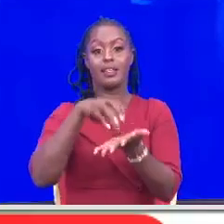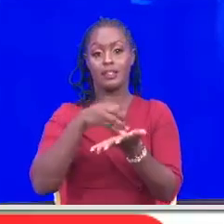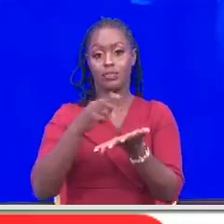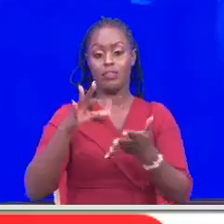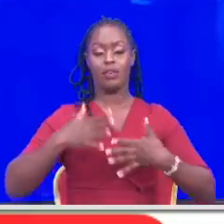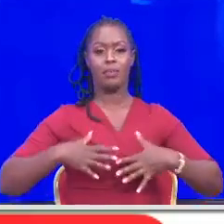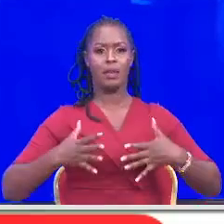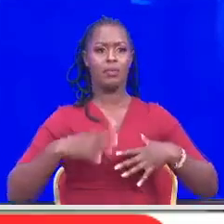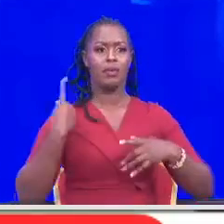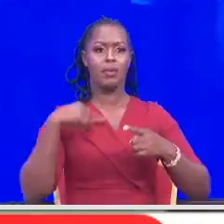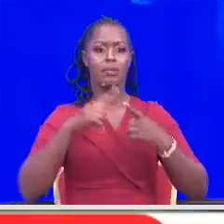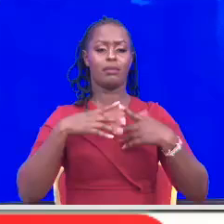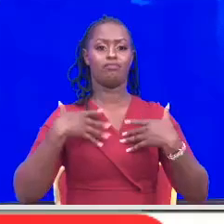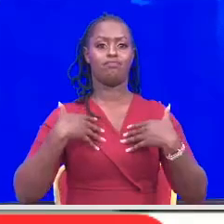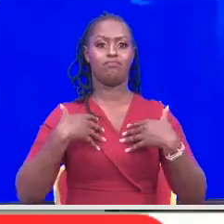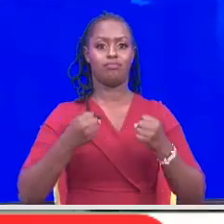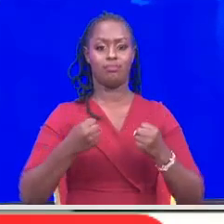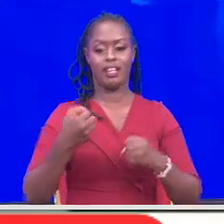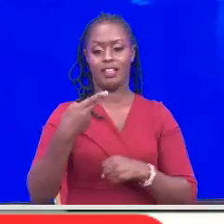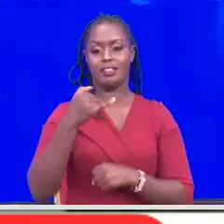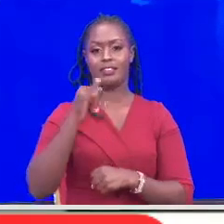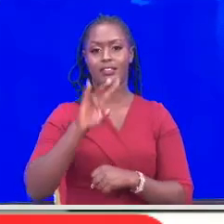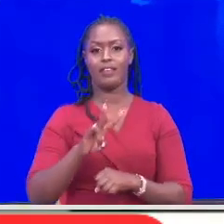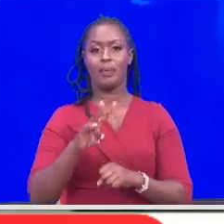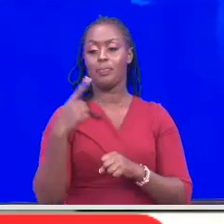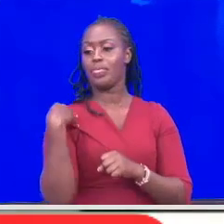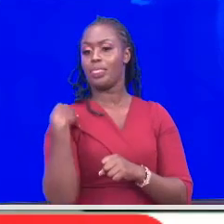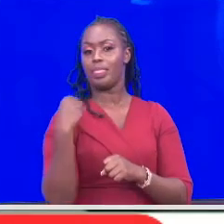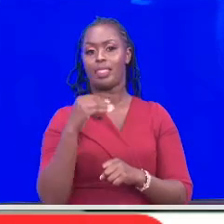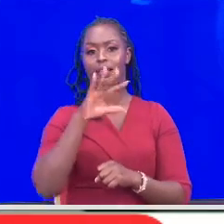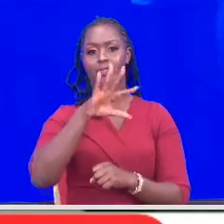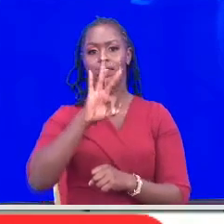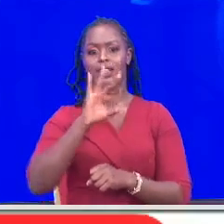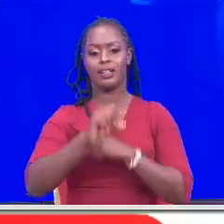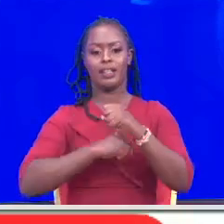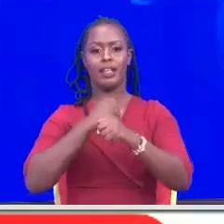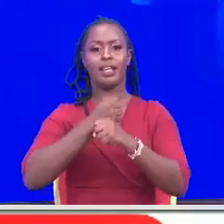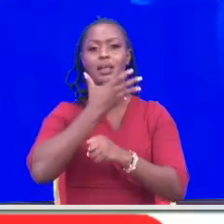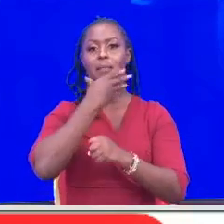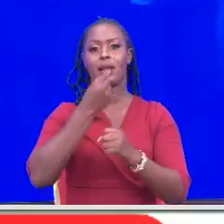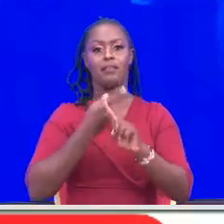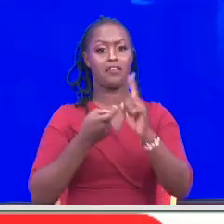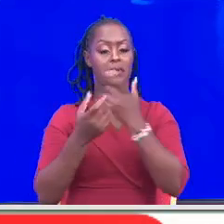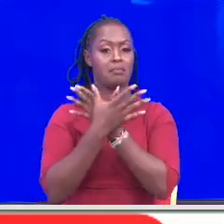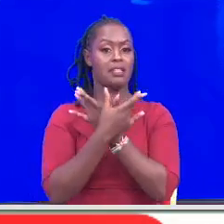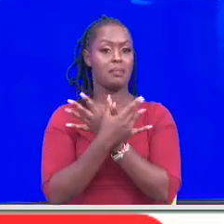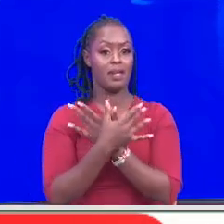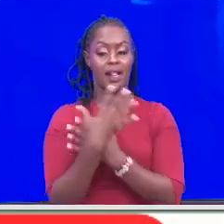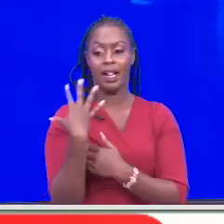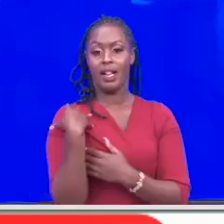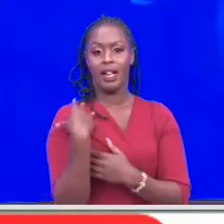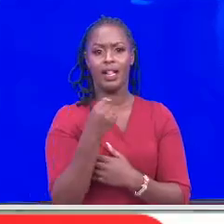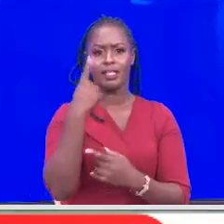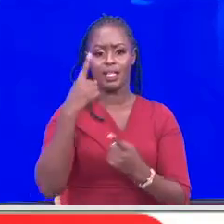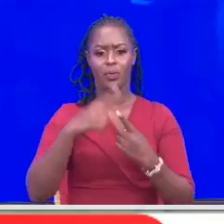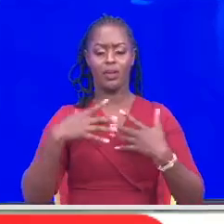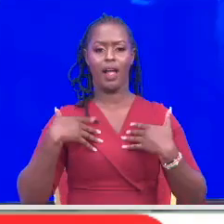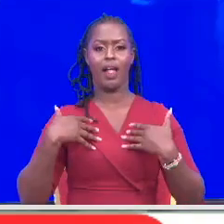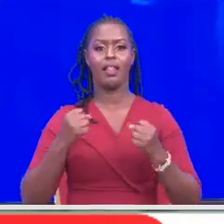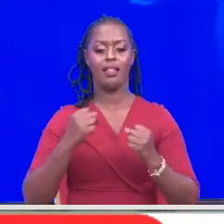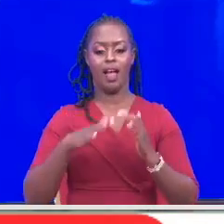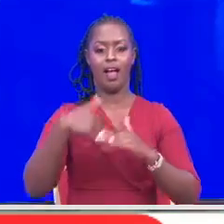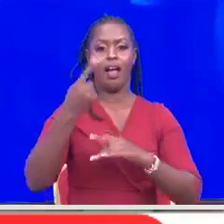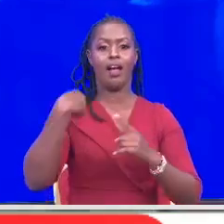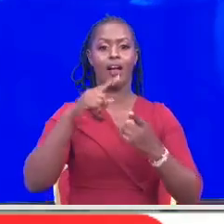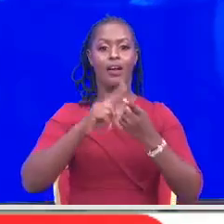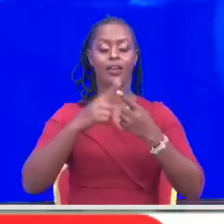being cured of HIV, the recent one being that of a 53-year-old man from Germany who was allegedly cured after a stem